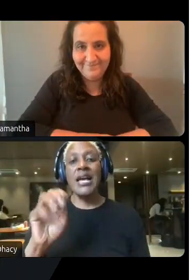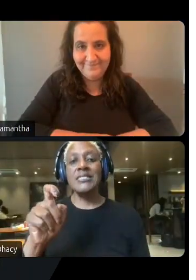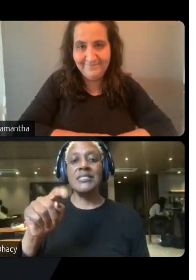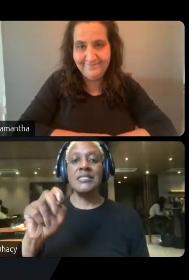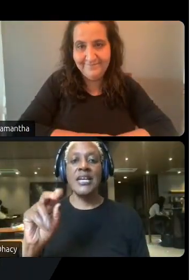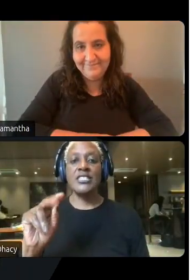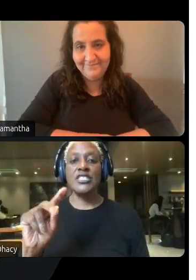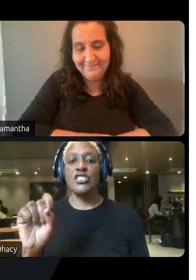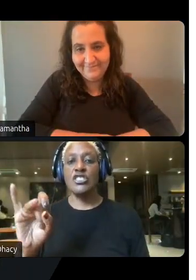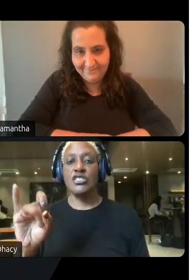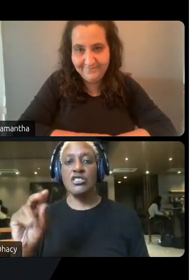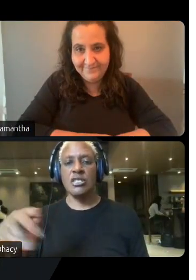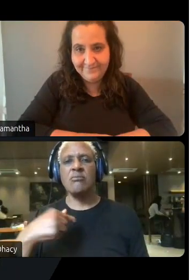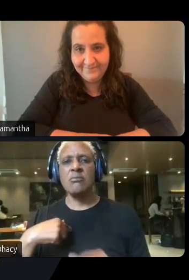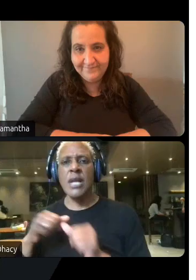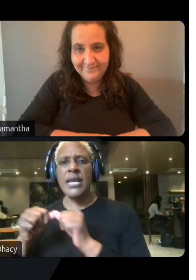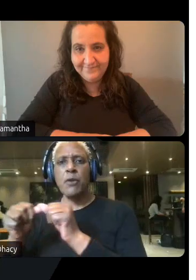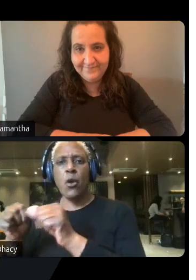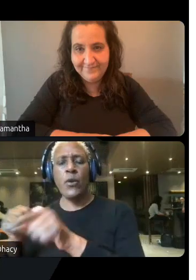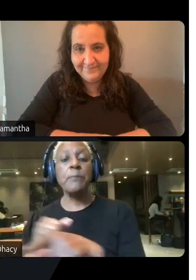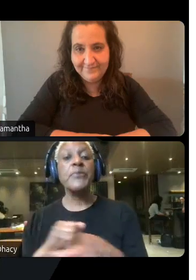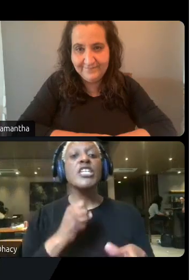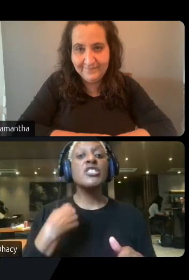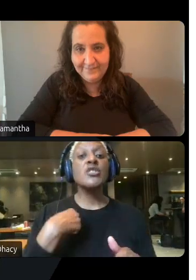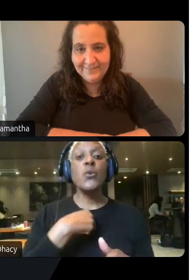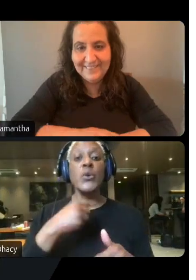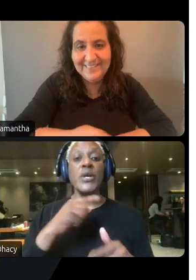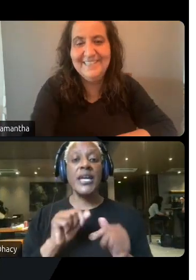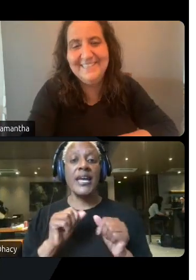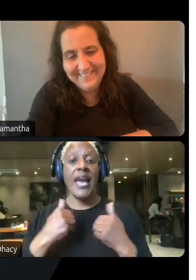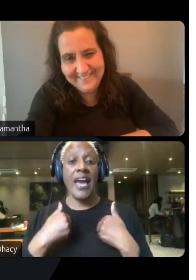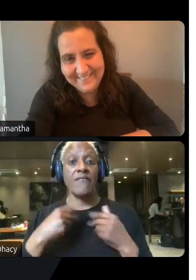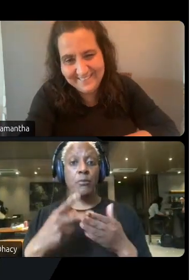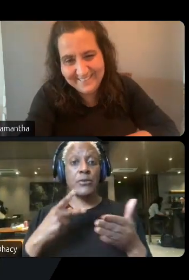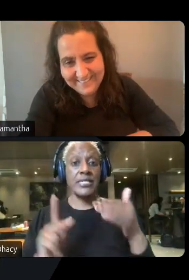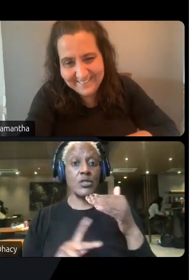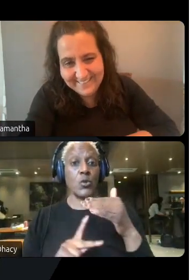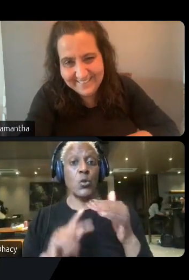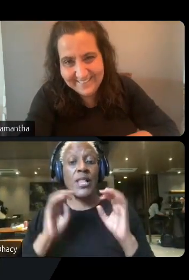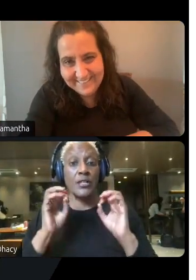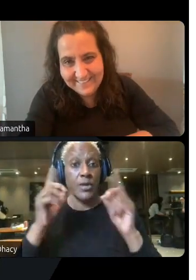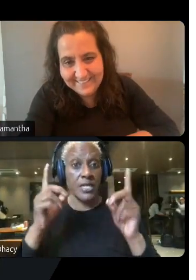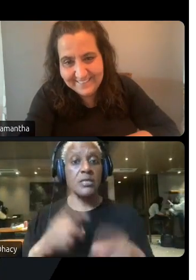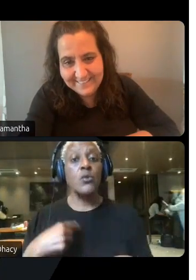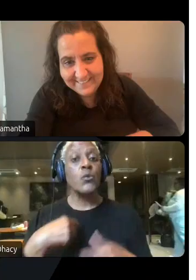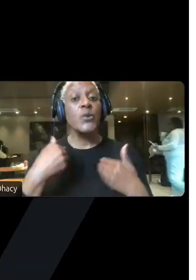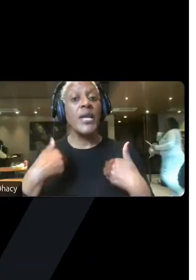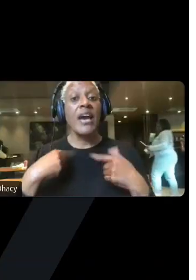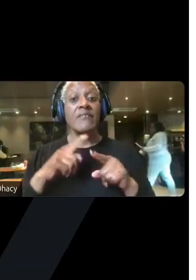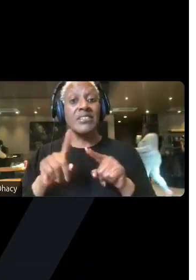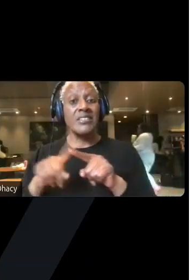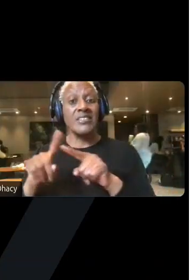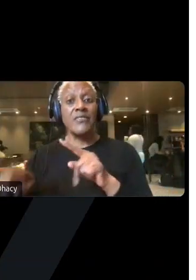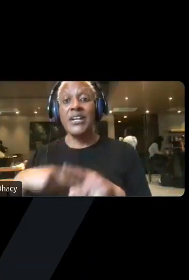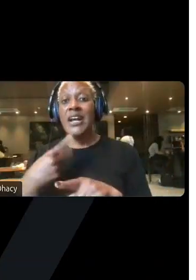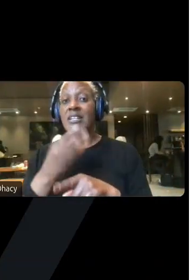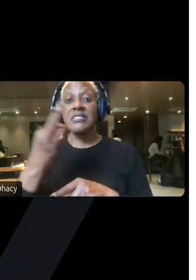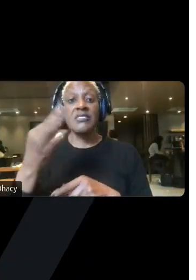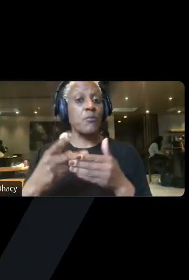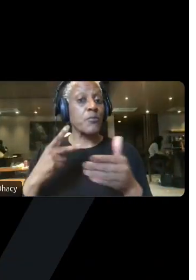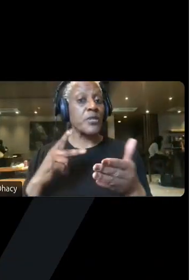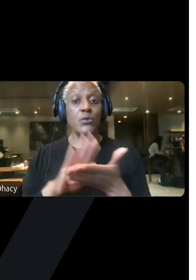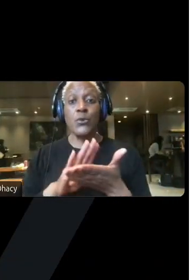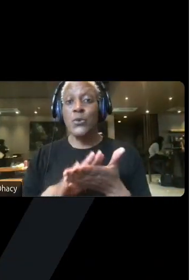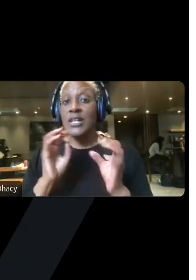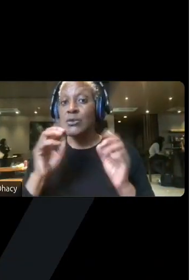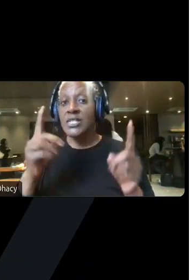And of course, we have preschool special education. There's different types of preschools. There's district schools. We have pre-K